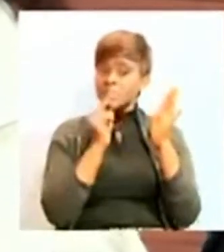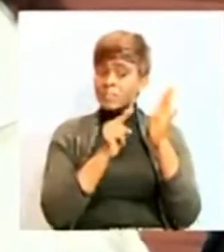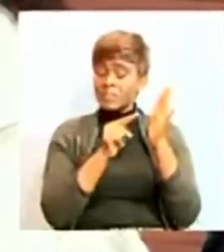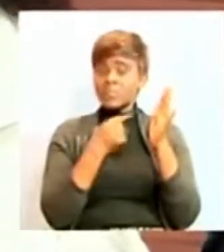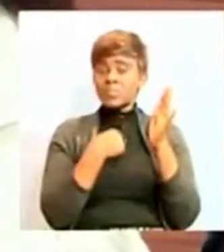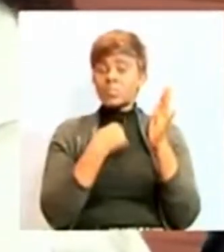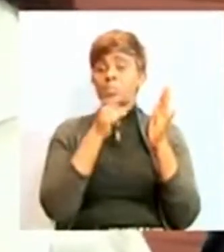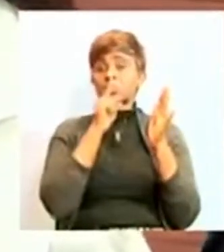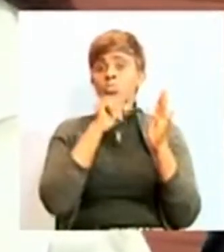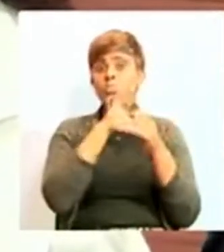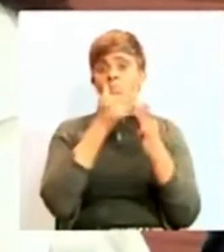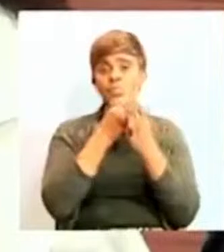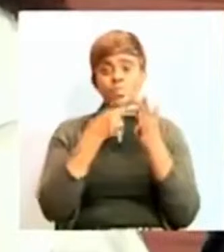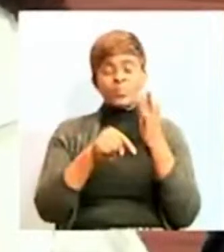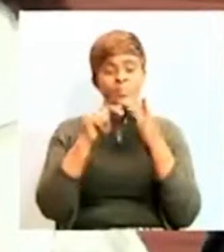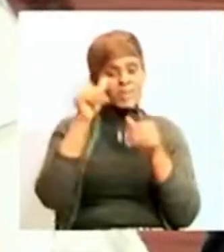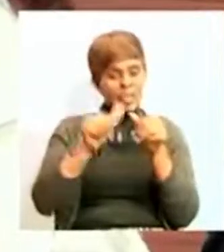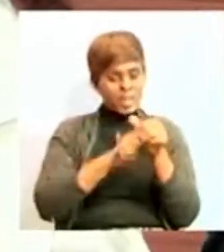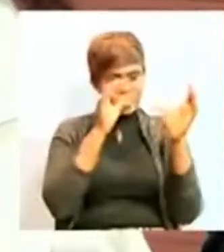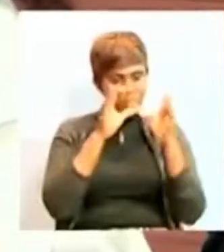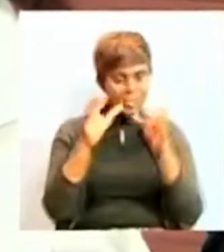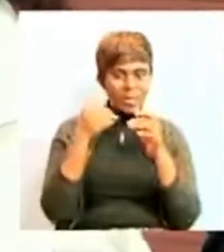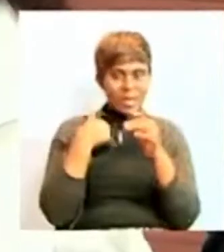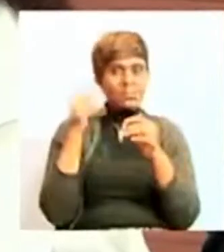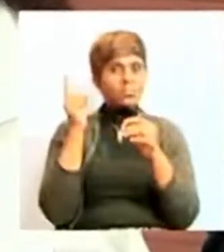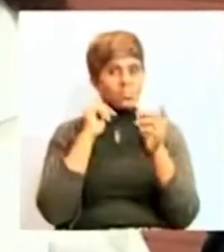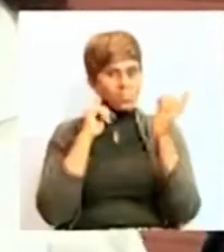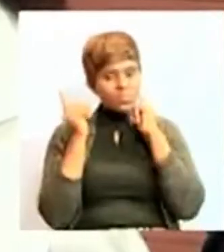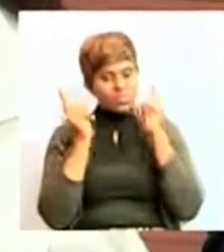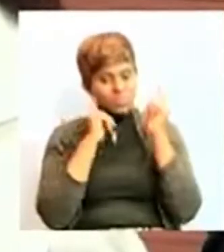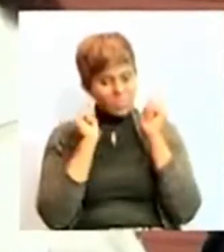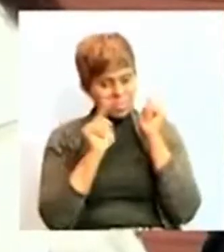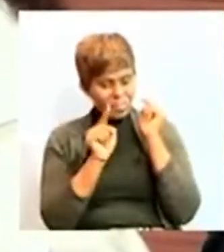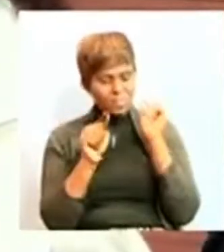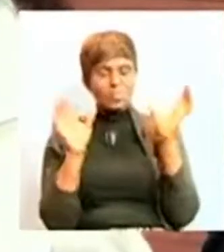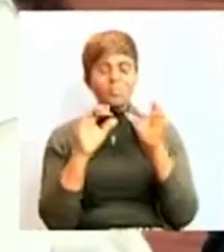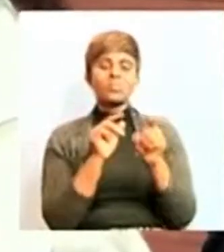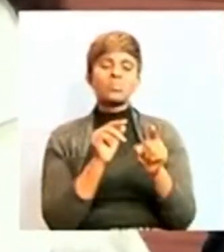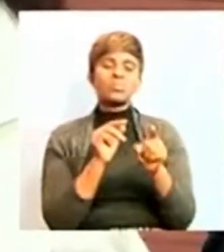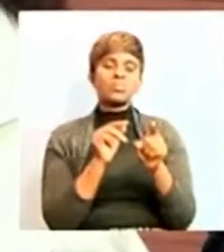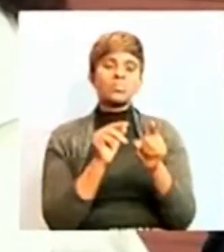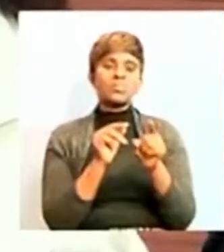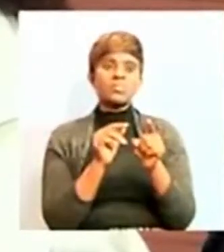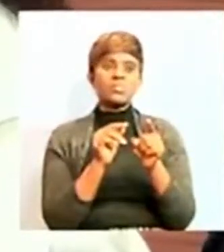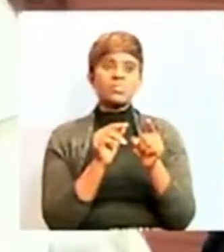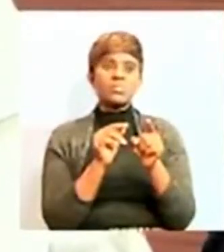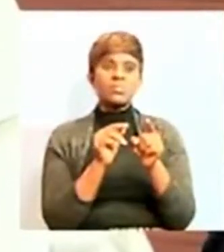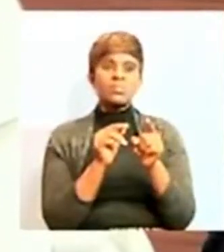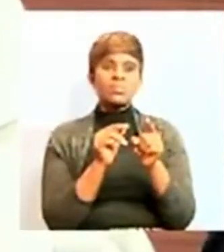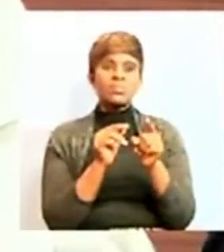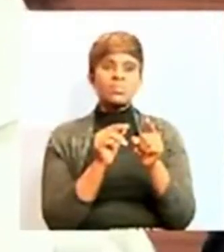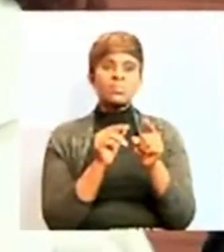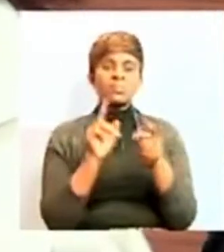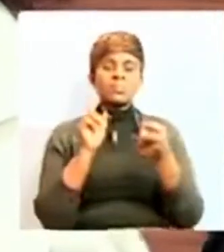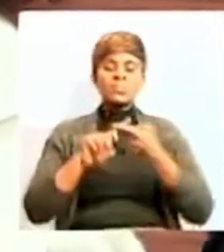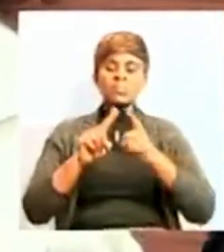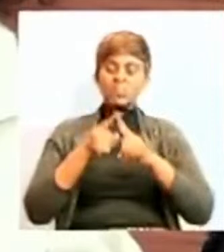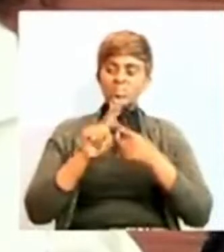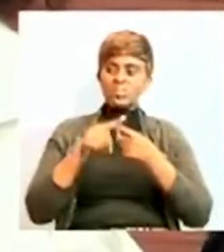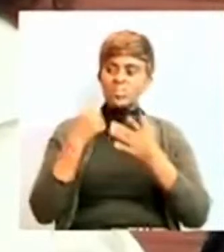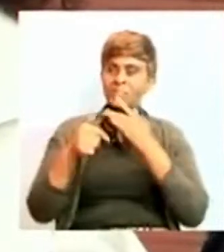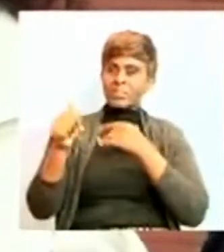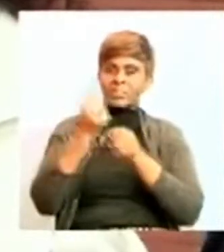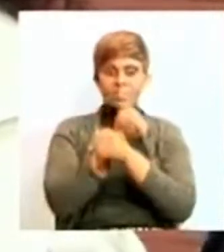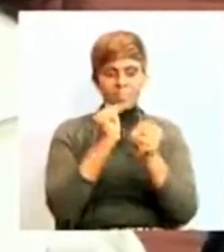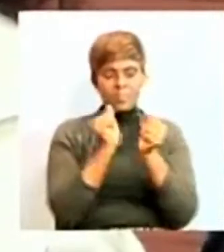I'm sure our officers at every council, their ear is on this committee. So the colleagues here that you're dealing